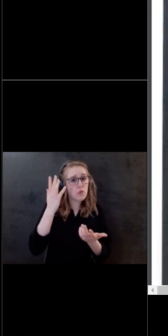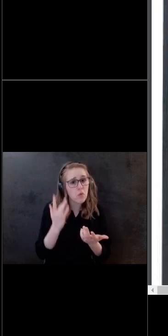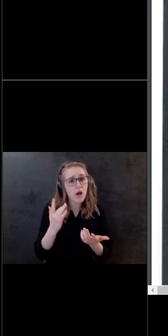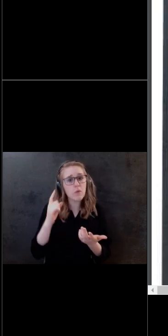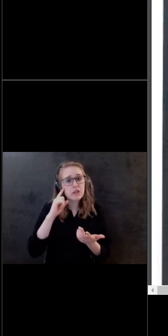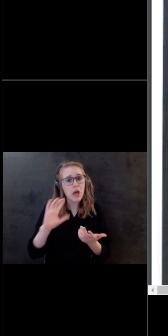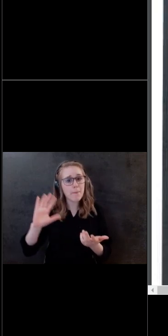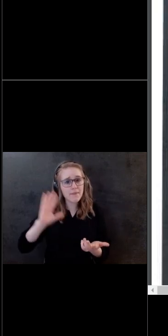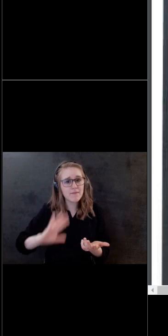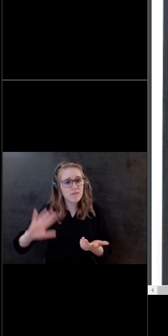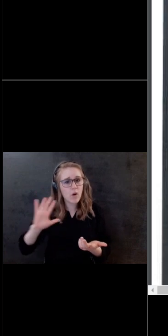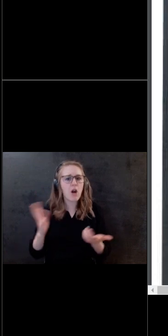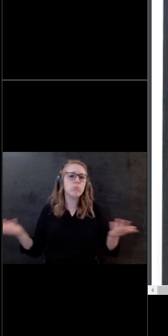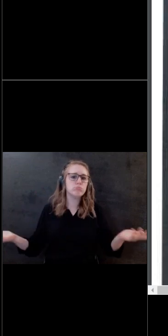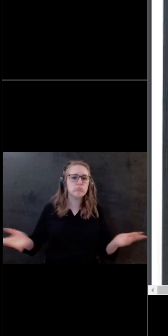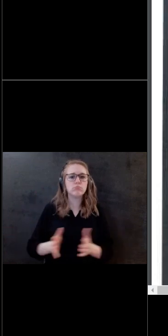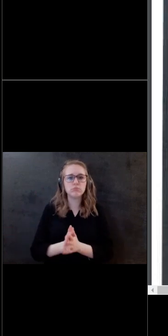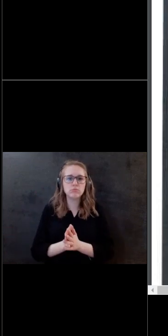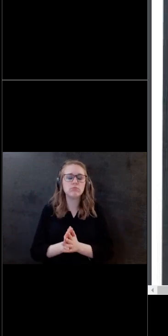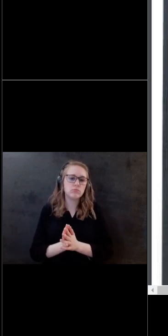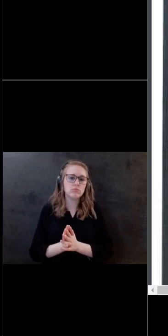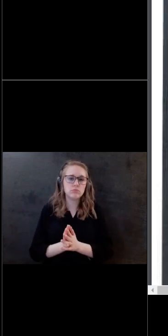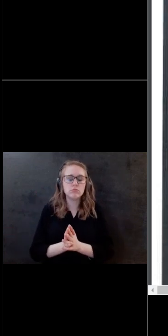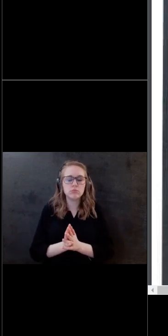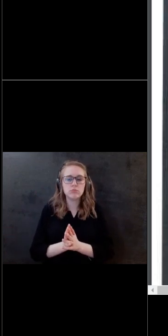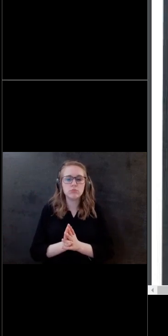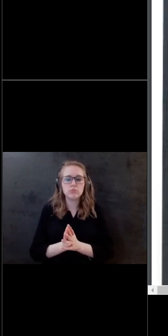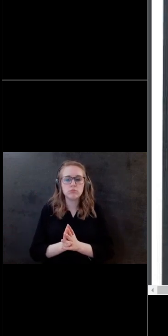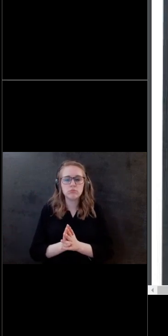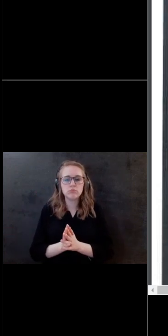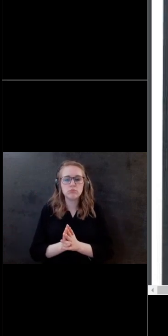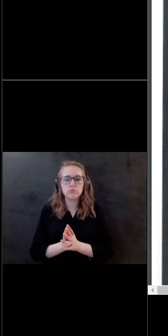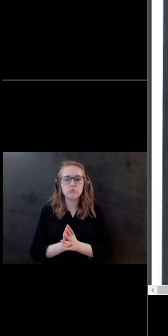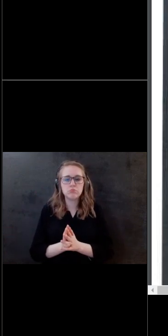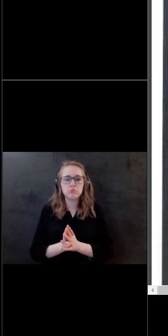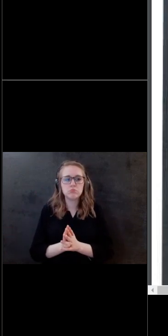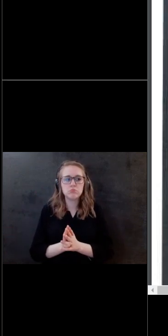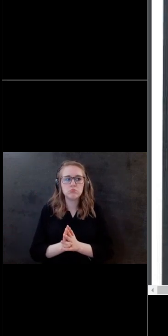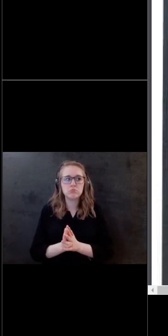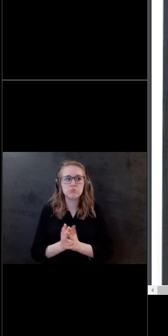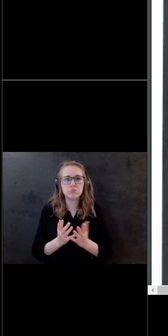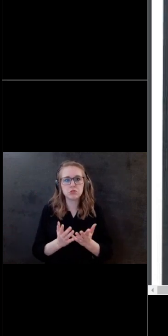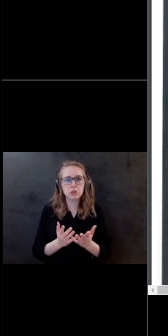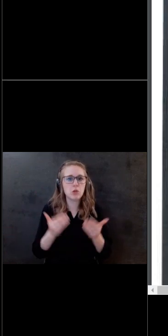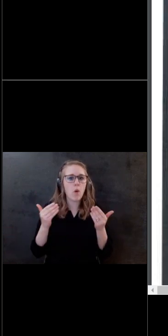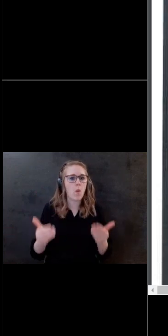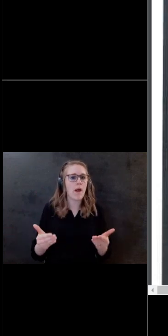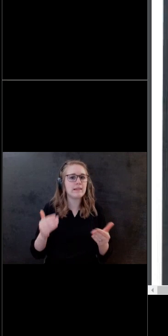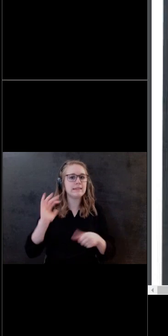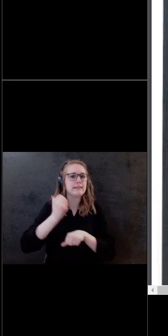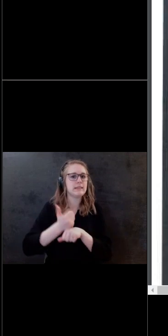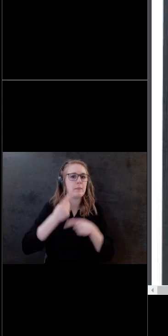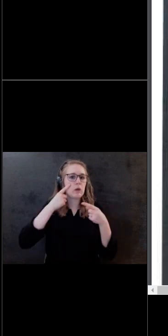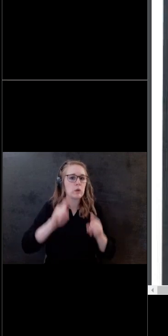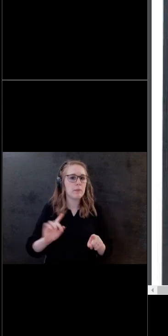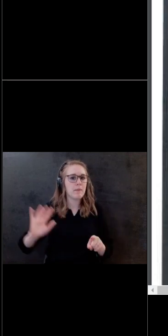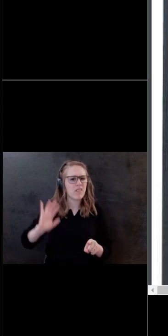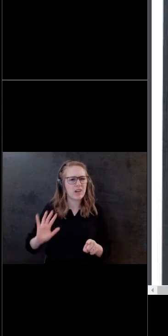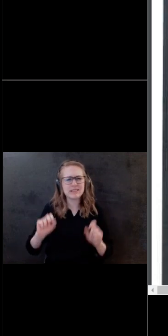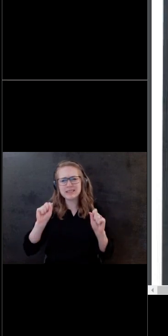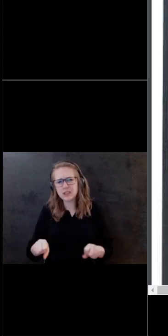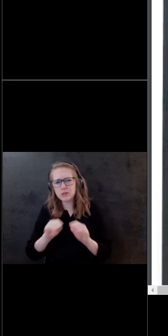time to allow to get into this agreement in the first place. But can you just